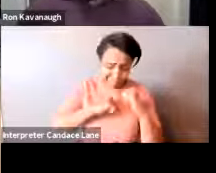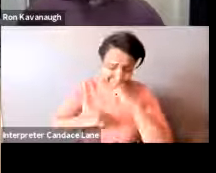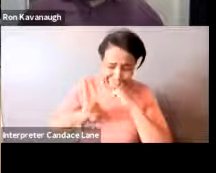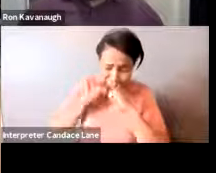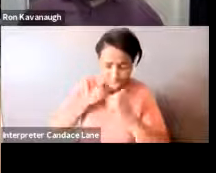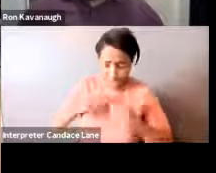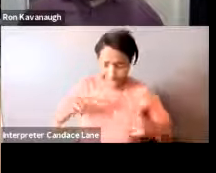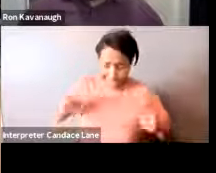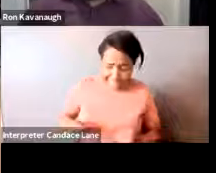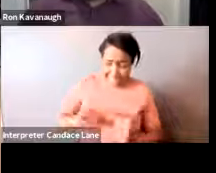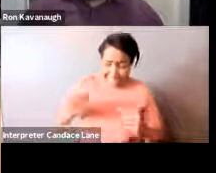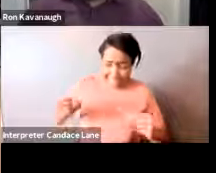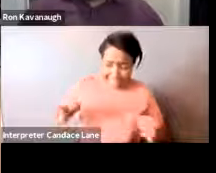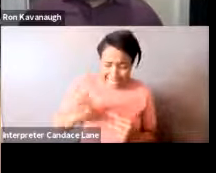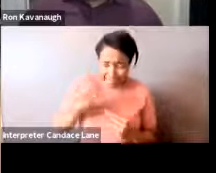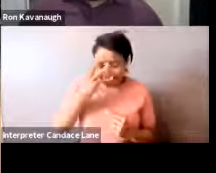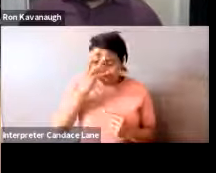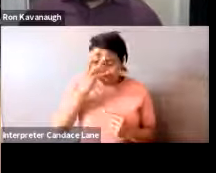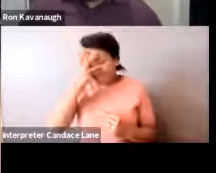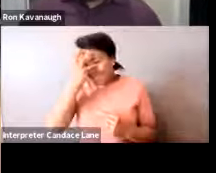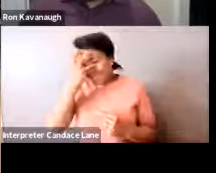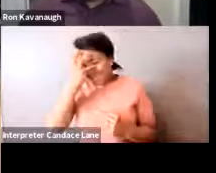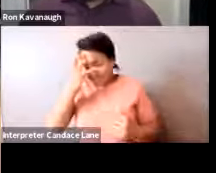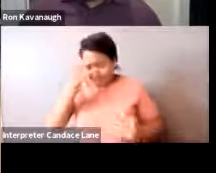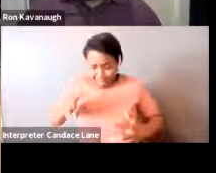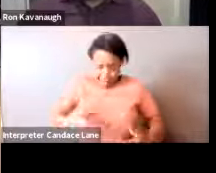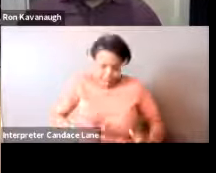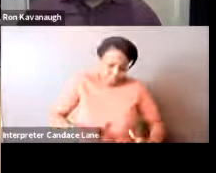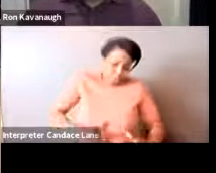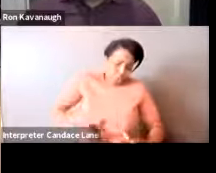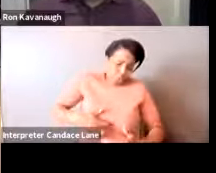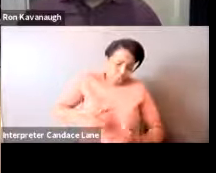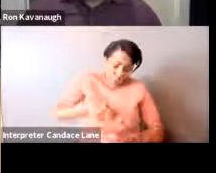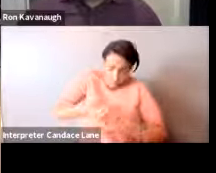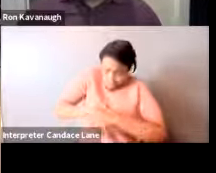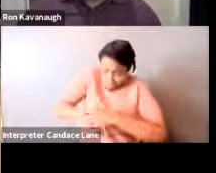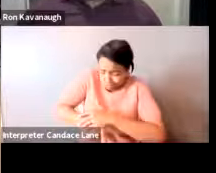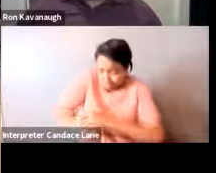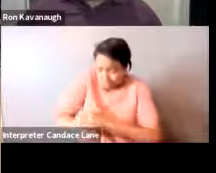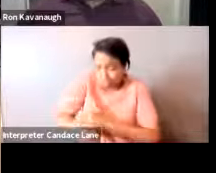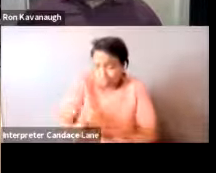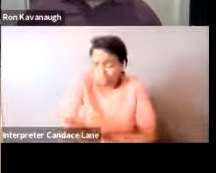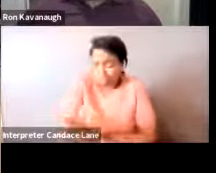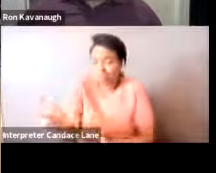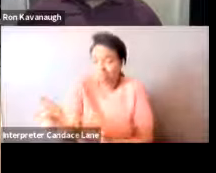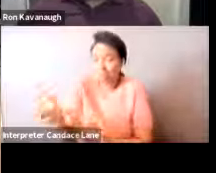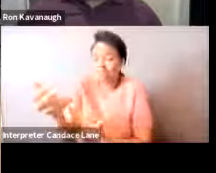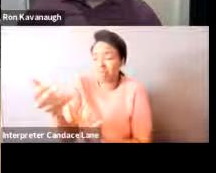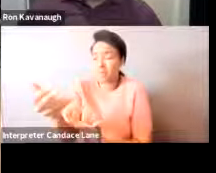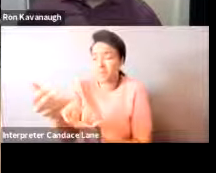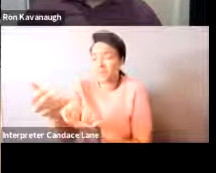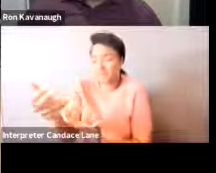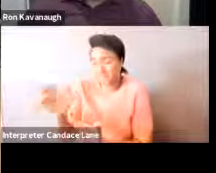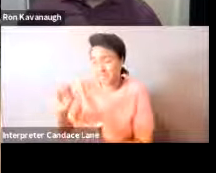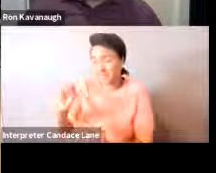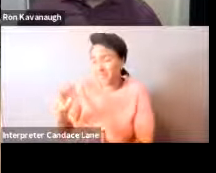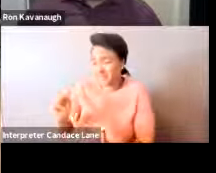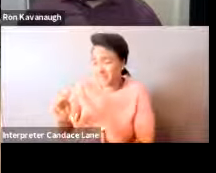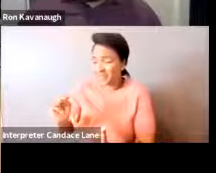are birthed in the agony of headaches, stomach aches, and heartache, somewhere deep within the quiet peace of my